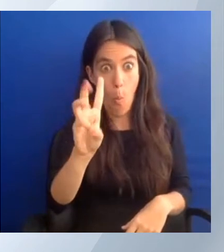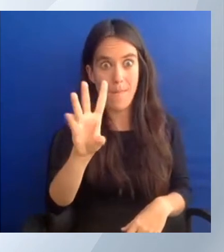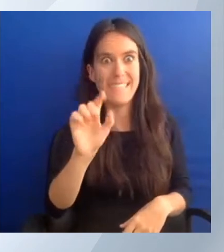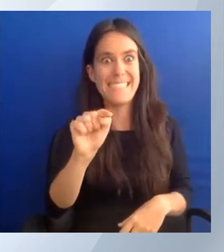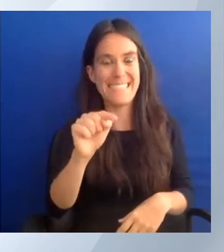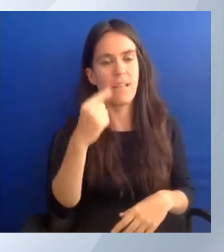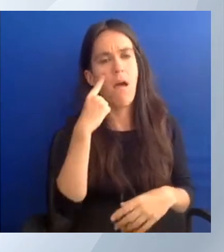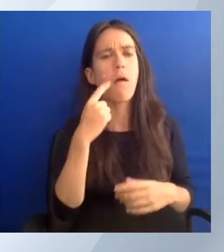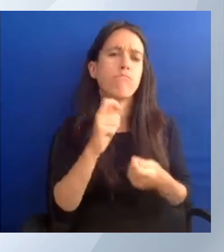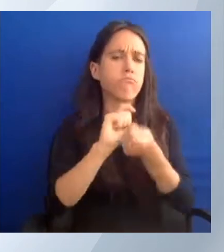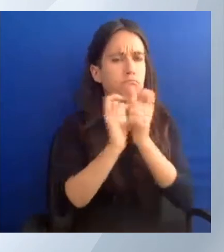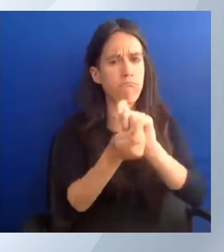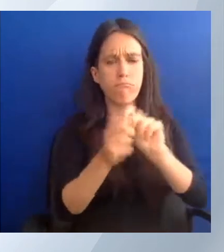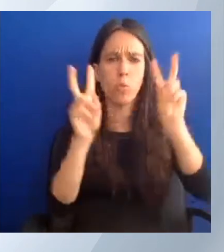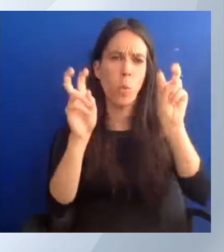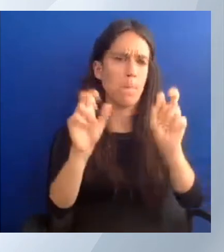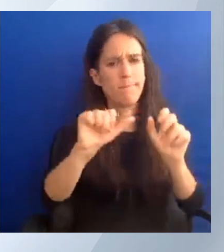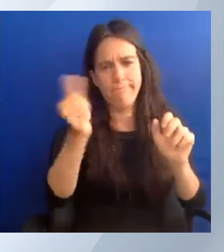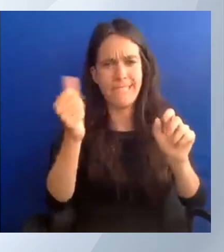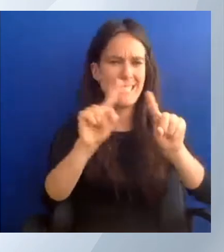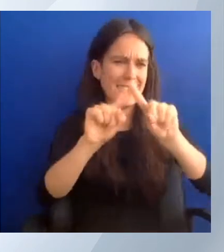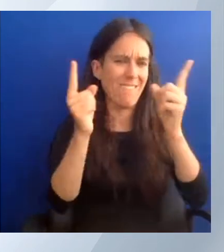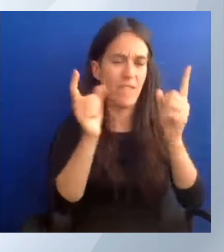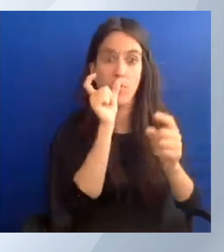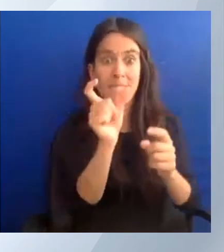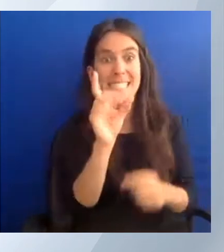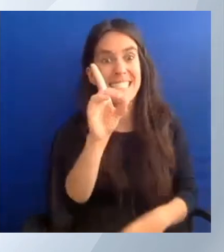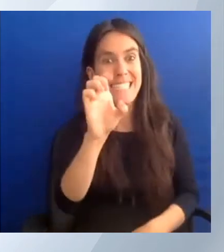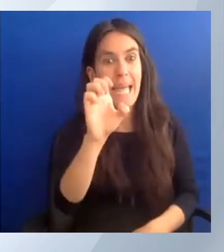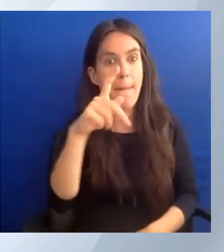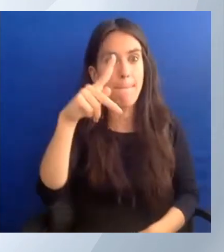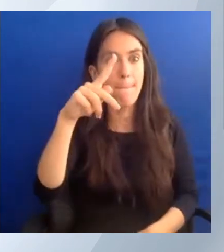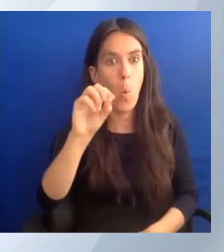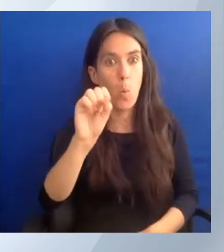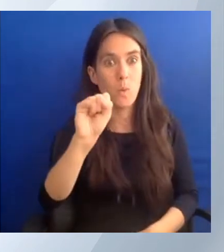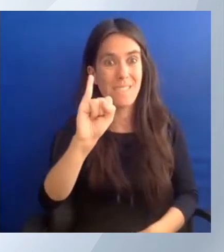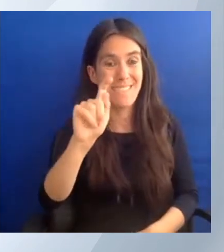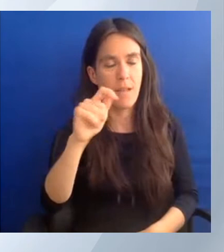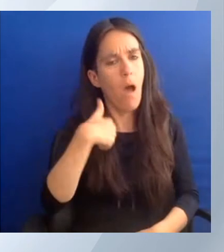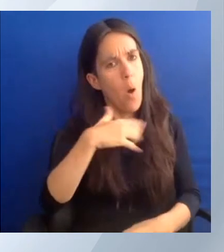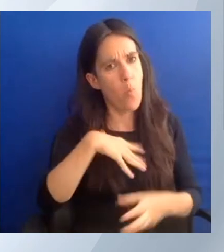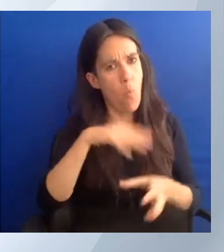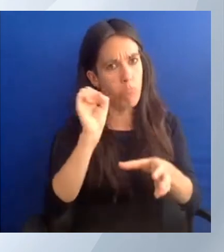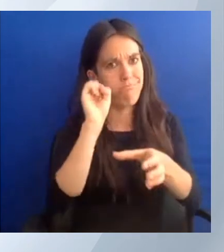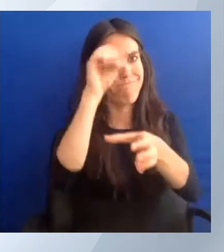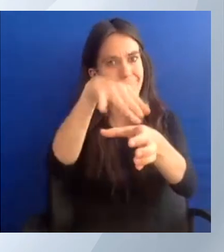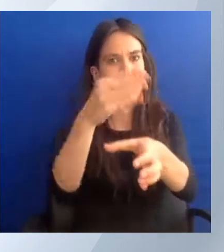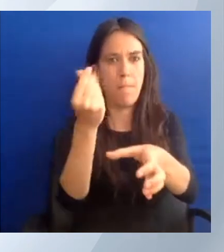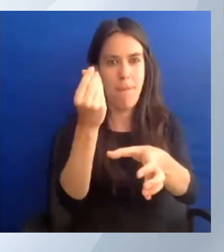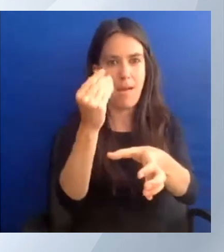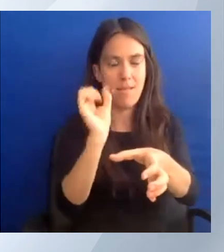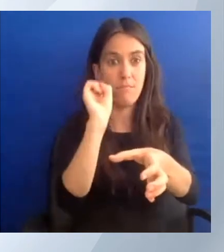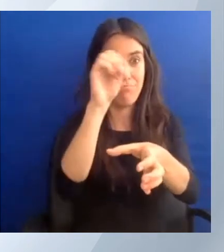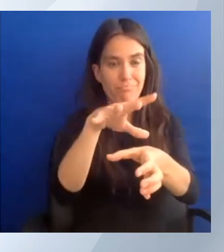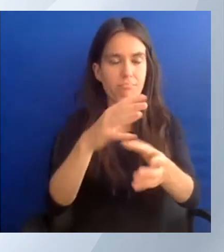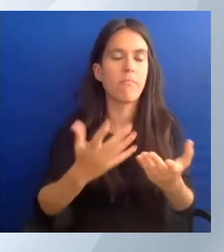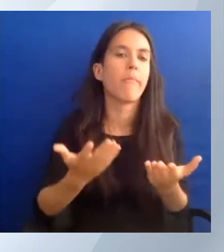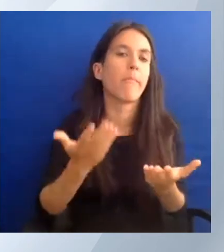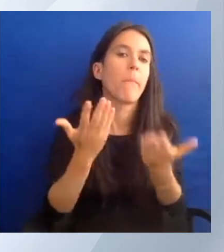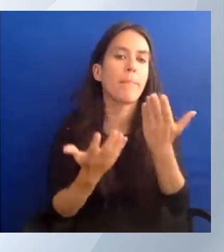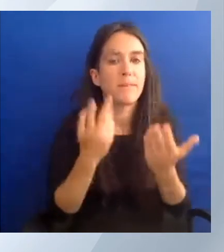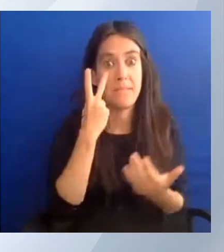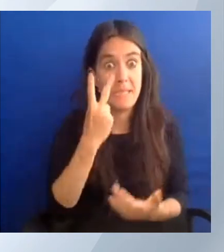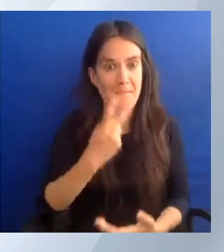a topic with deposit and want to submit some money. Let's see.